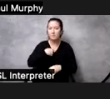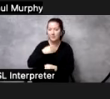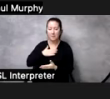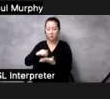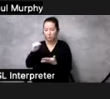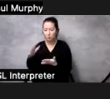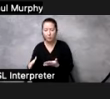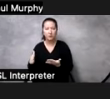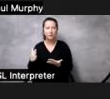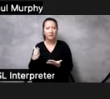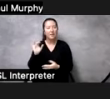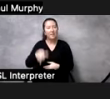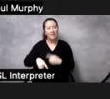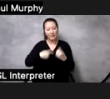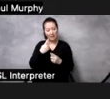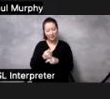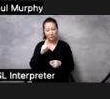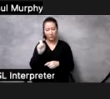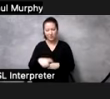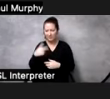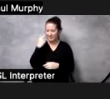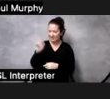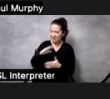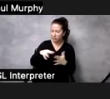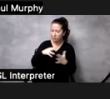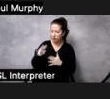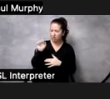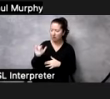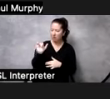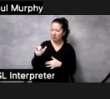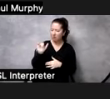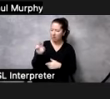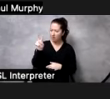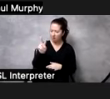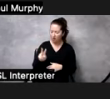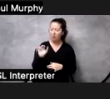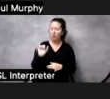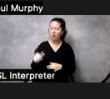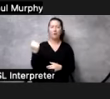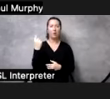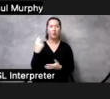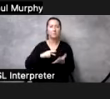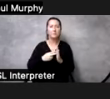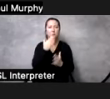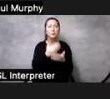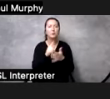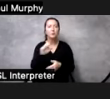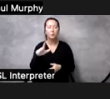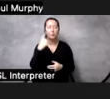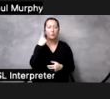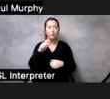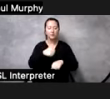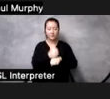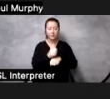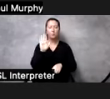to ask those questions when you look at this pie chart, this then gives you the tool to then build and develop your own